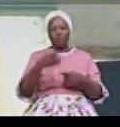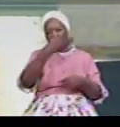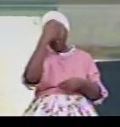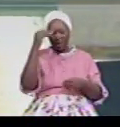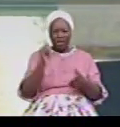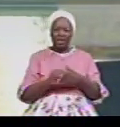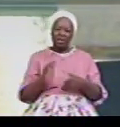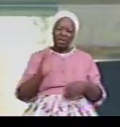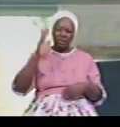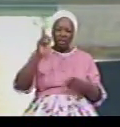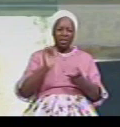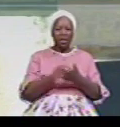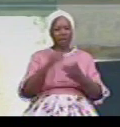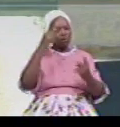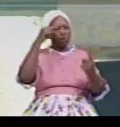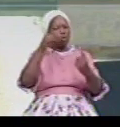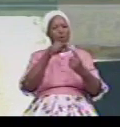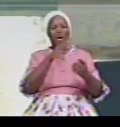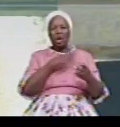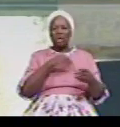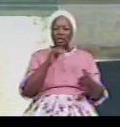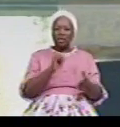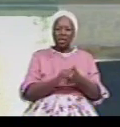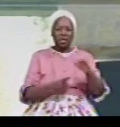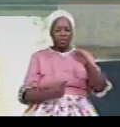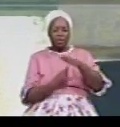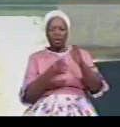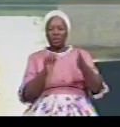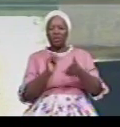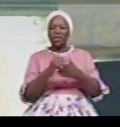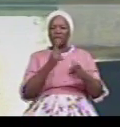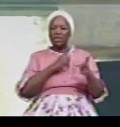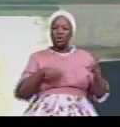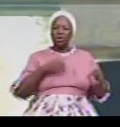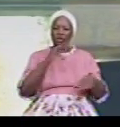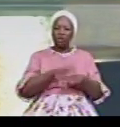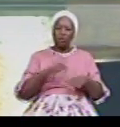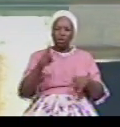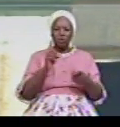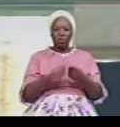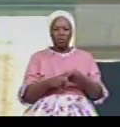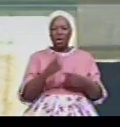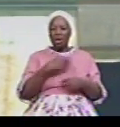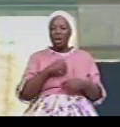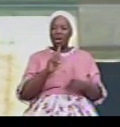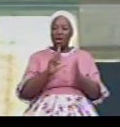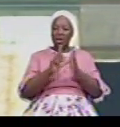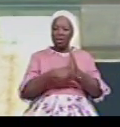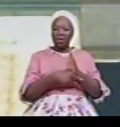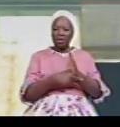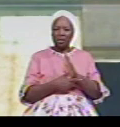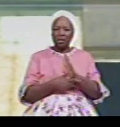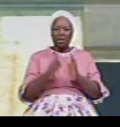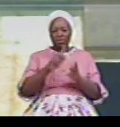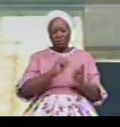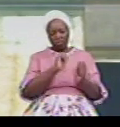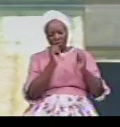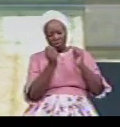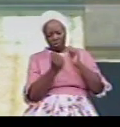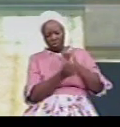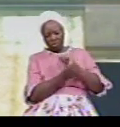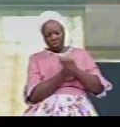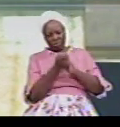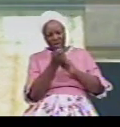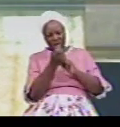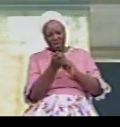goal, and that peak the Lord is calling you to. And eventually, you turn a little.